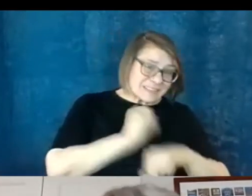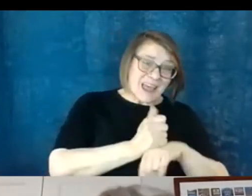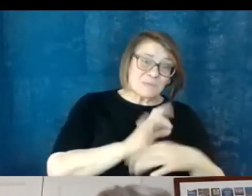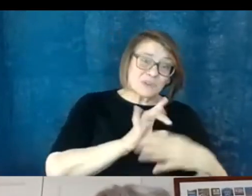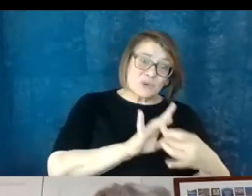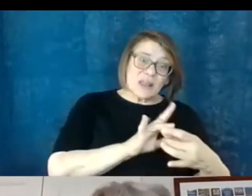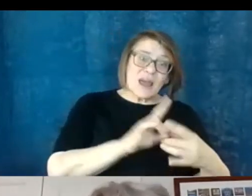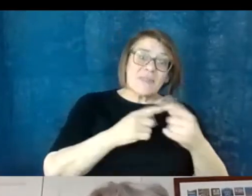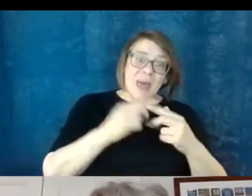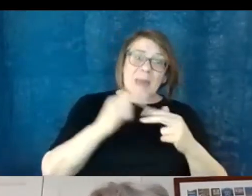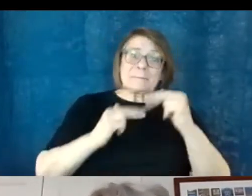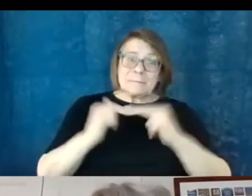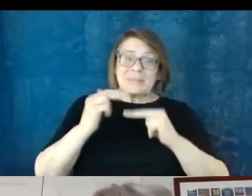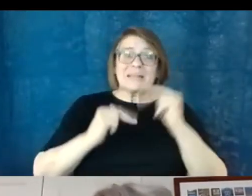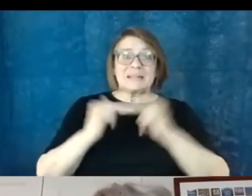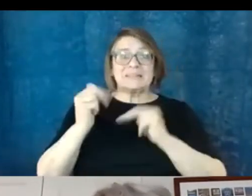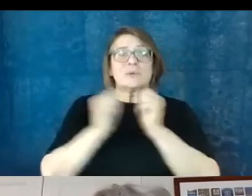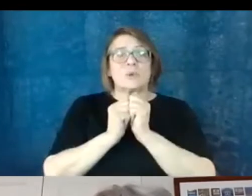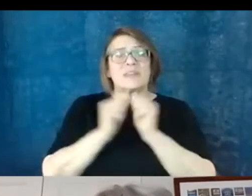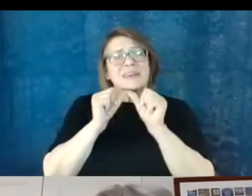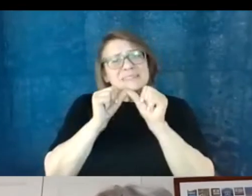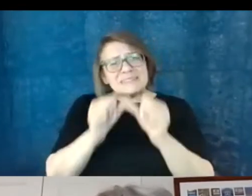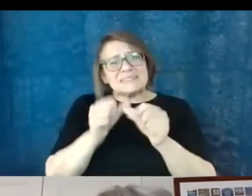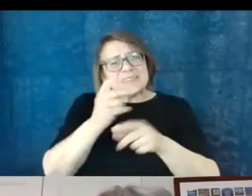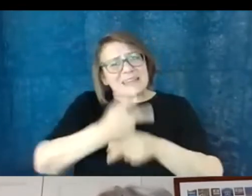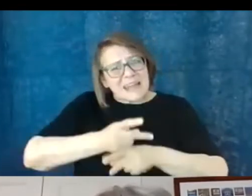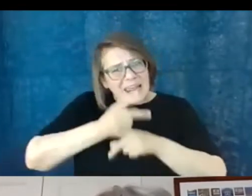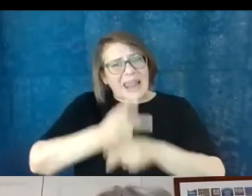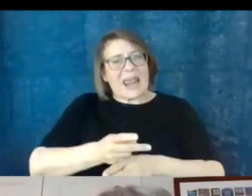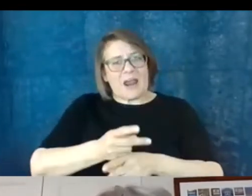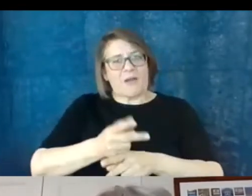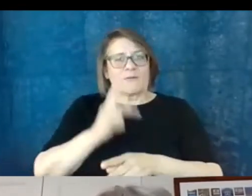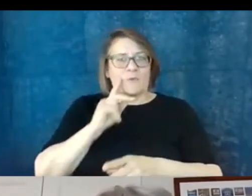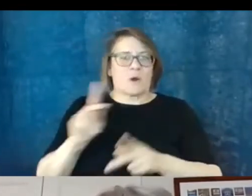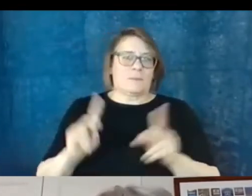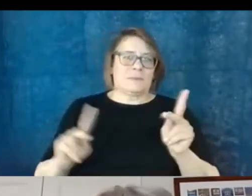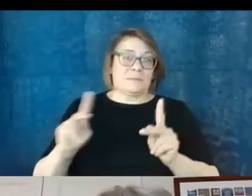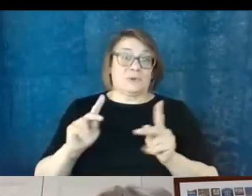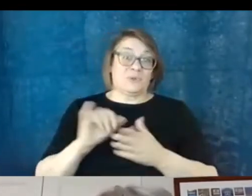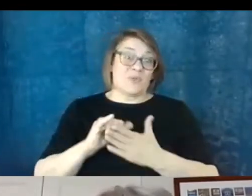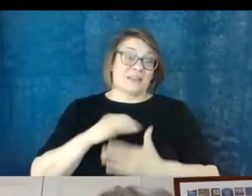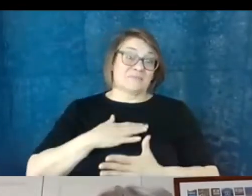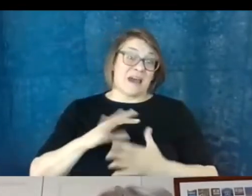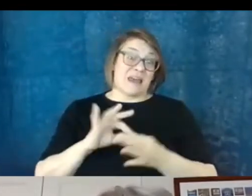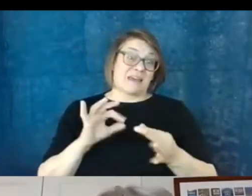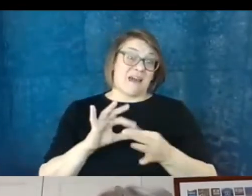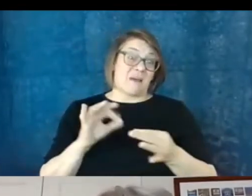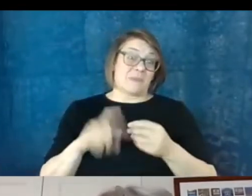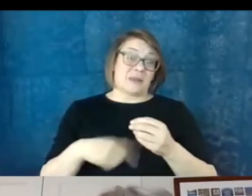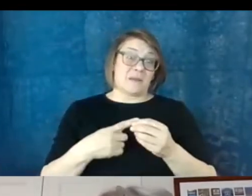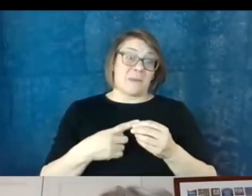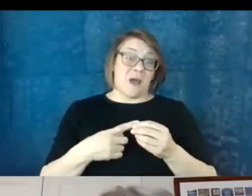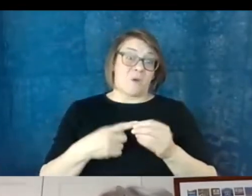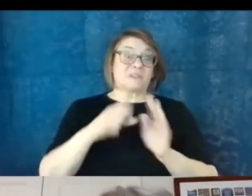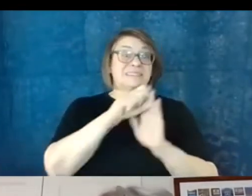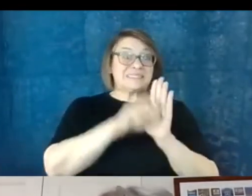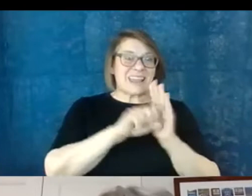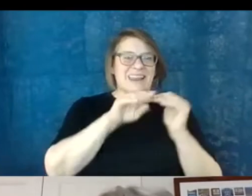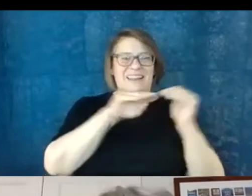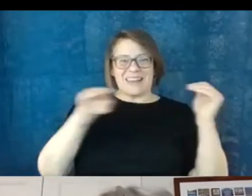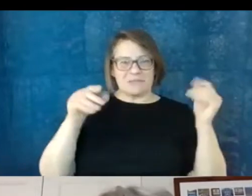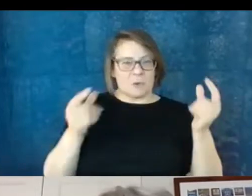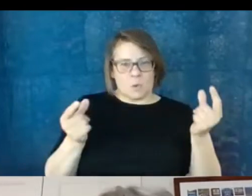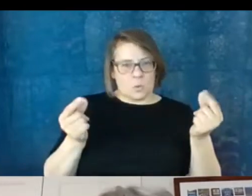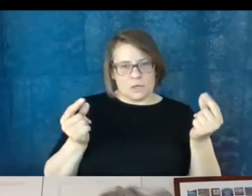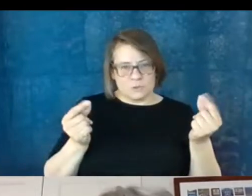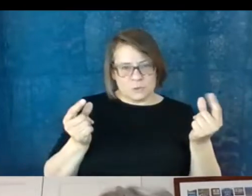through consistent care with these patients. So that's what I would say in regards to, you know, on a state level, how